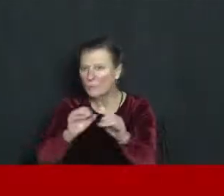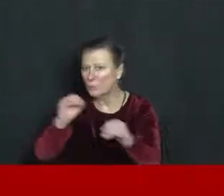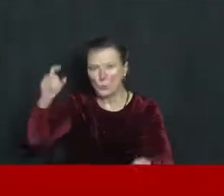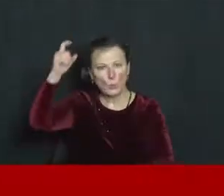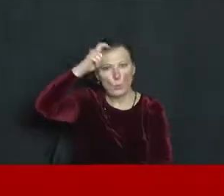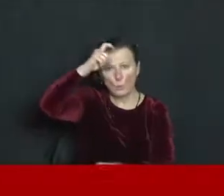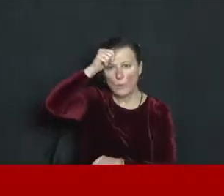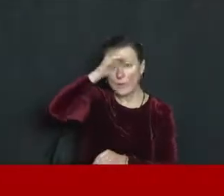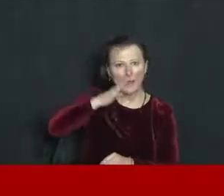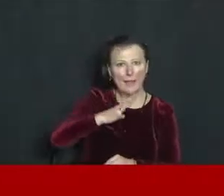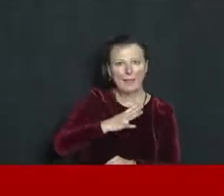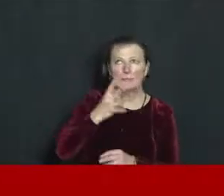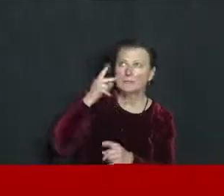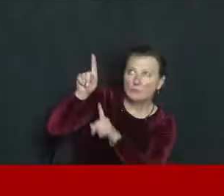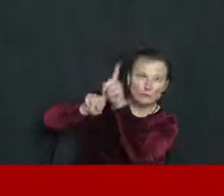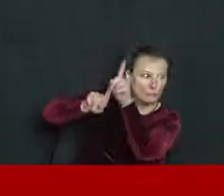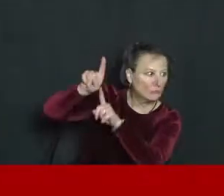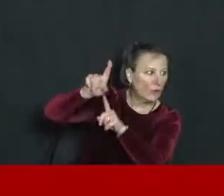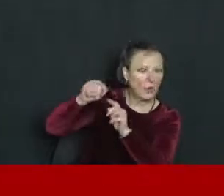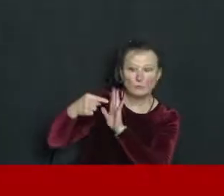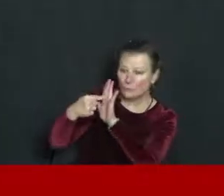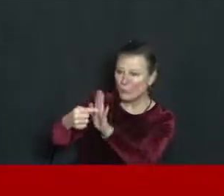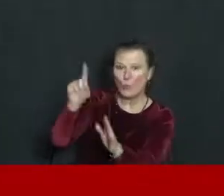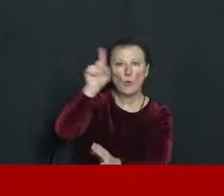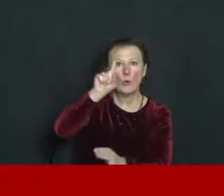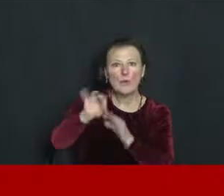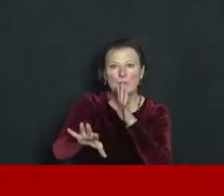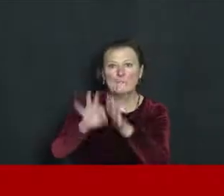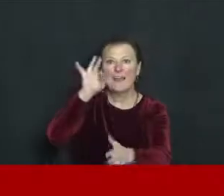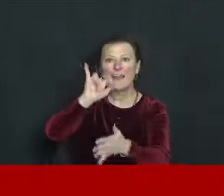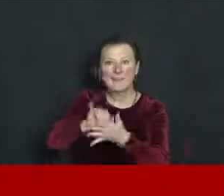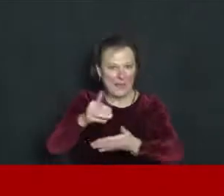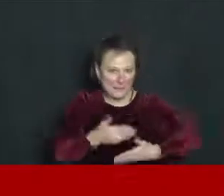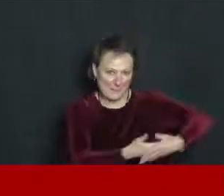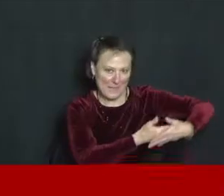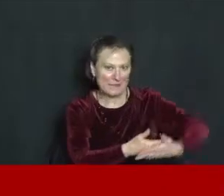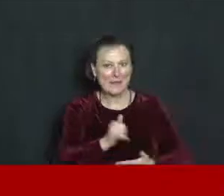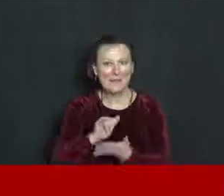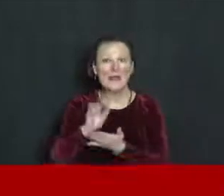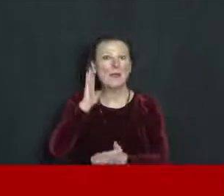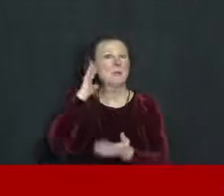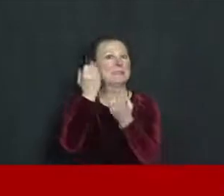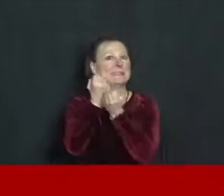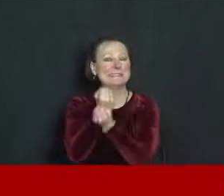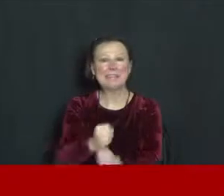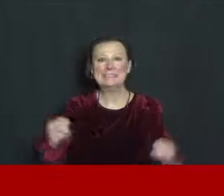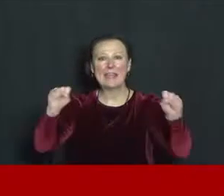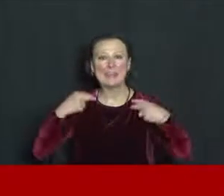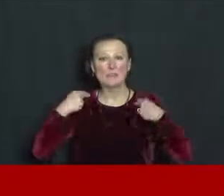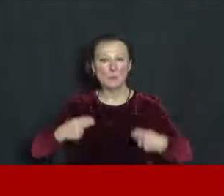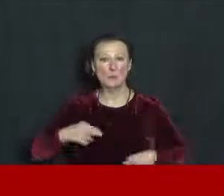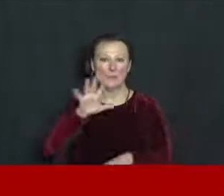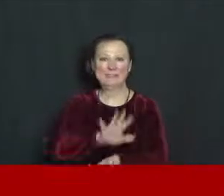men see a star to show where to find the babe that will save